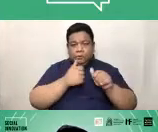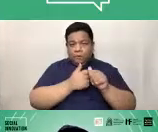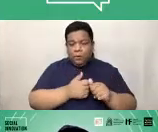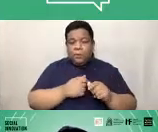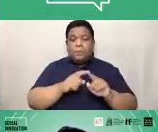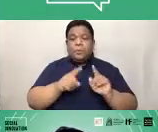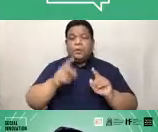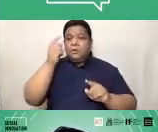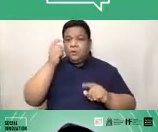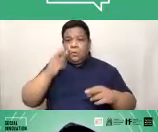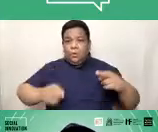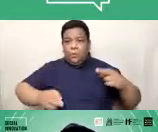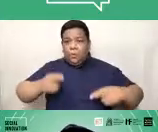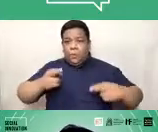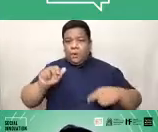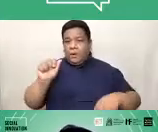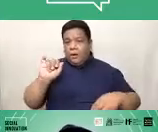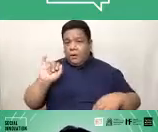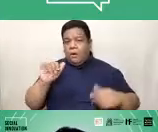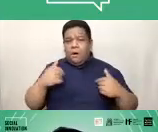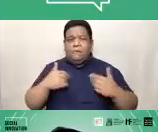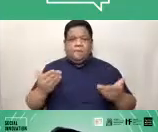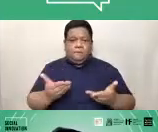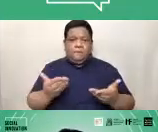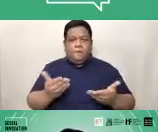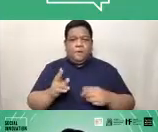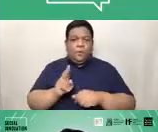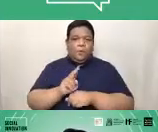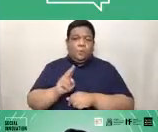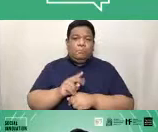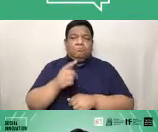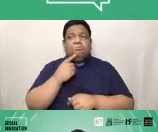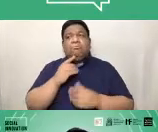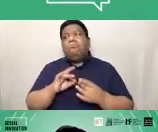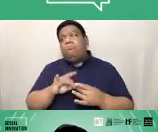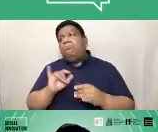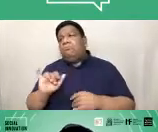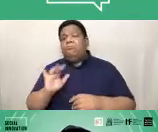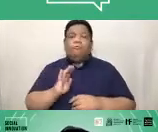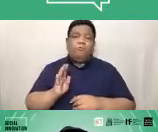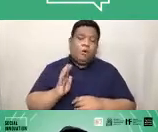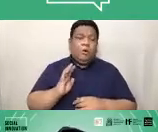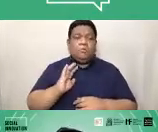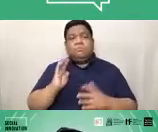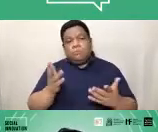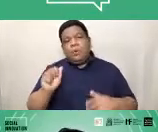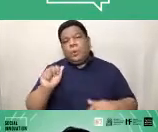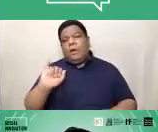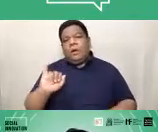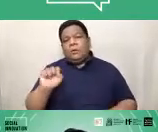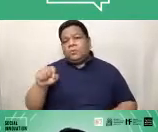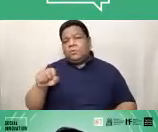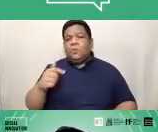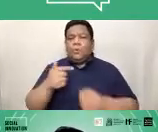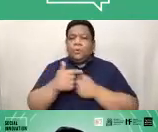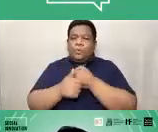and AI are actually already here around us. And while we may say, oh, okay, fine, that's technically AI, like, Google